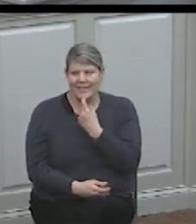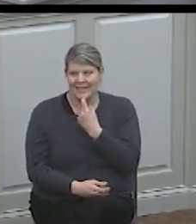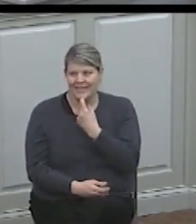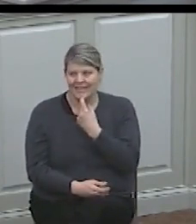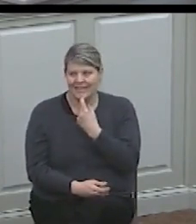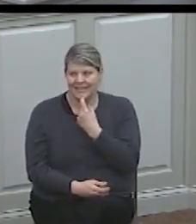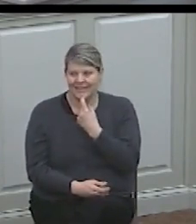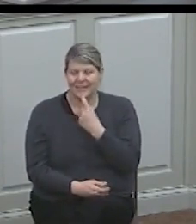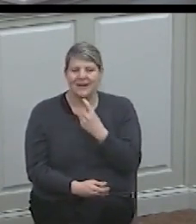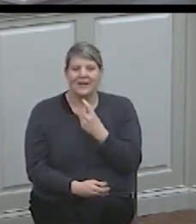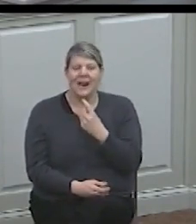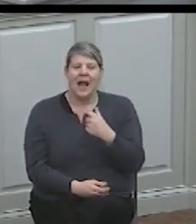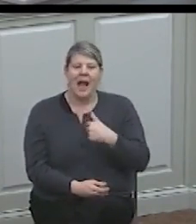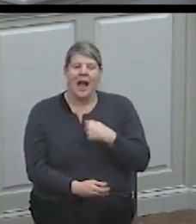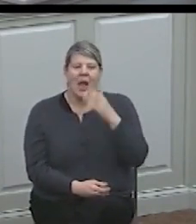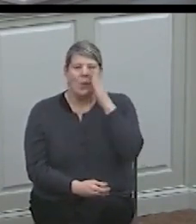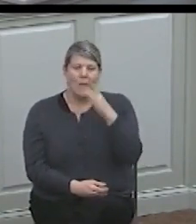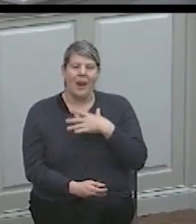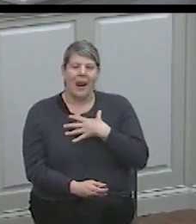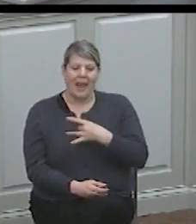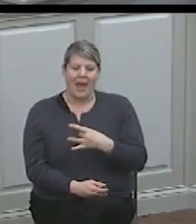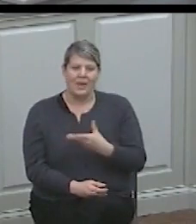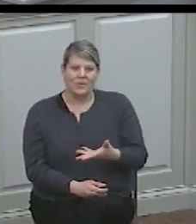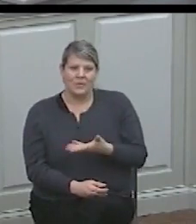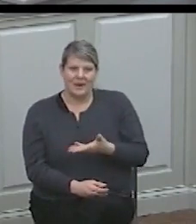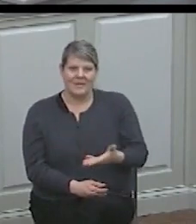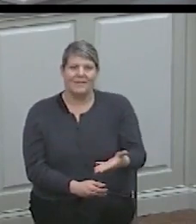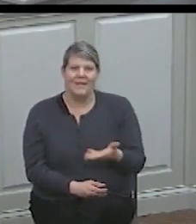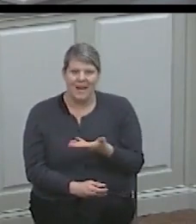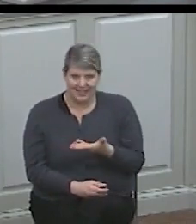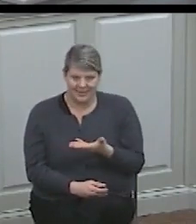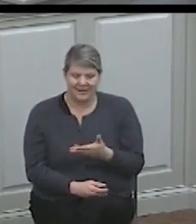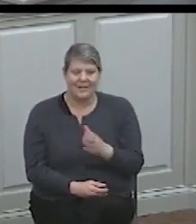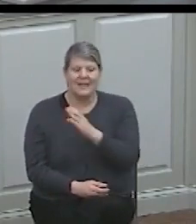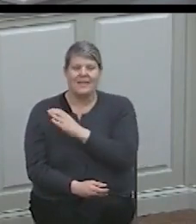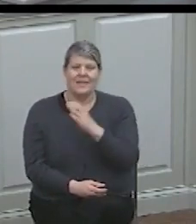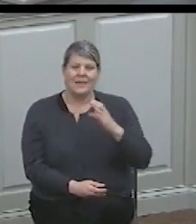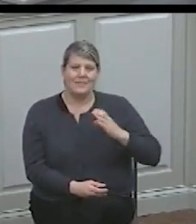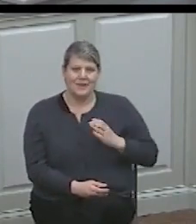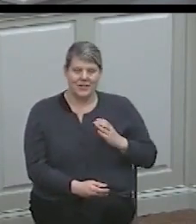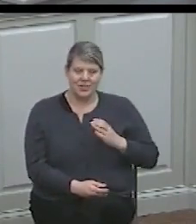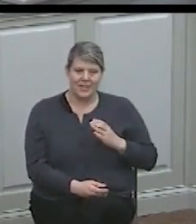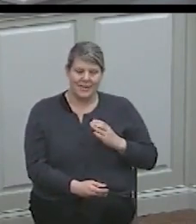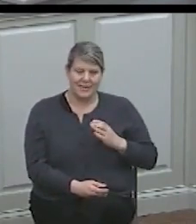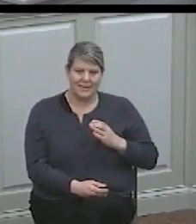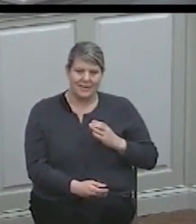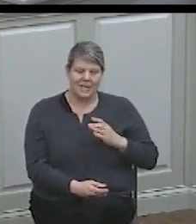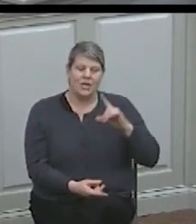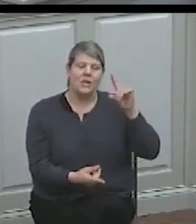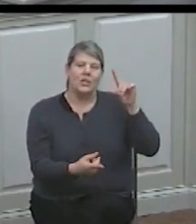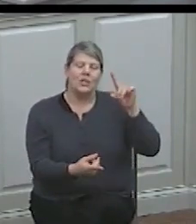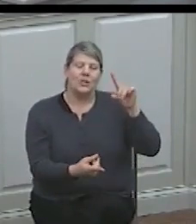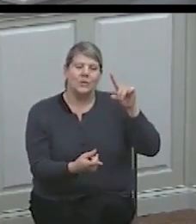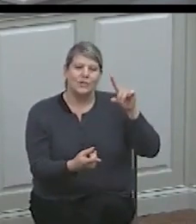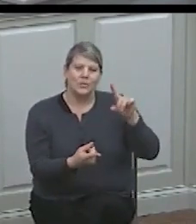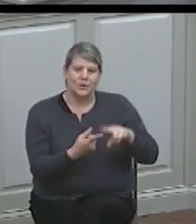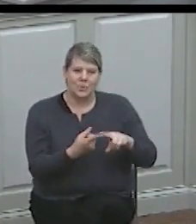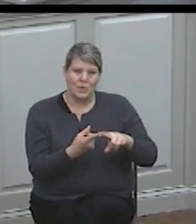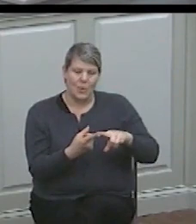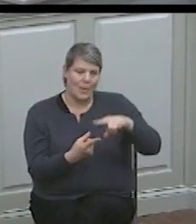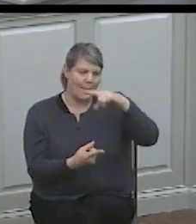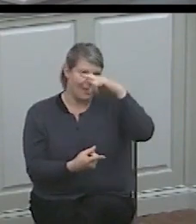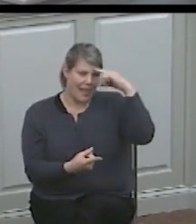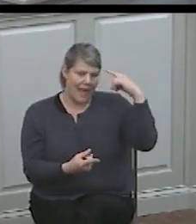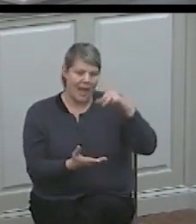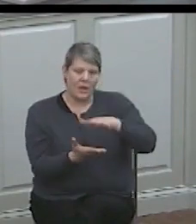invite the commission and the community to a Black College and Career Fair that's taking place at Danville